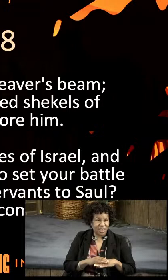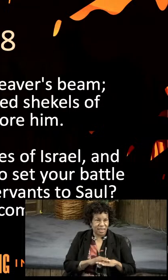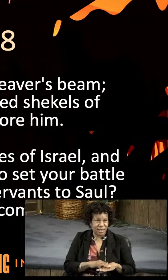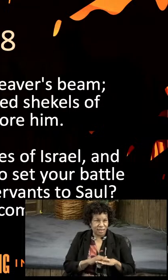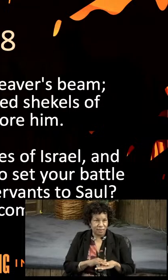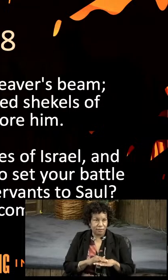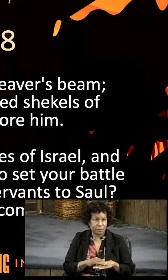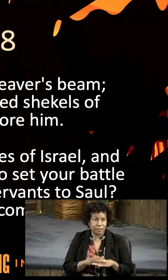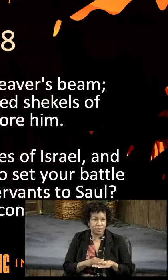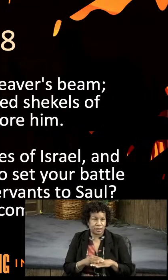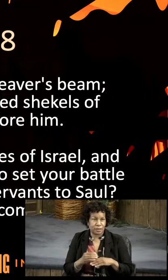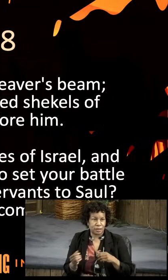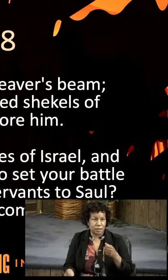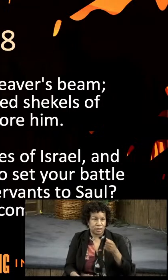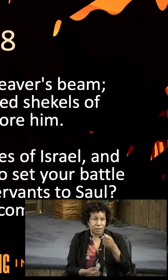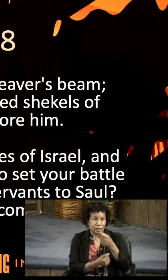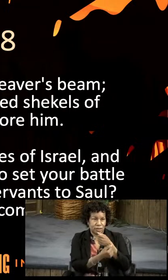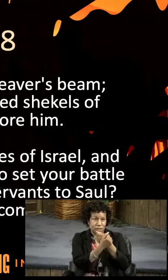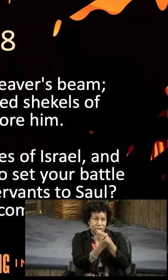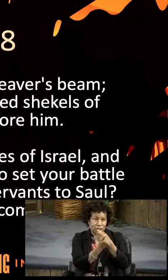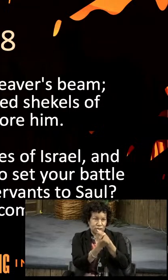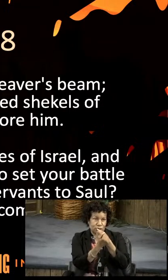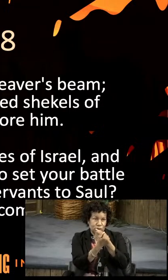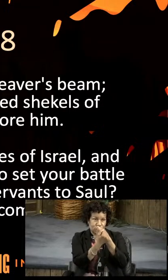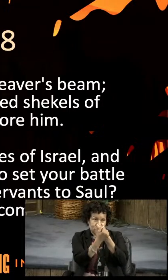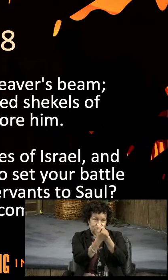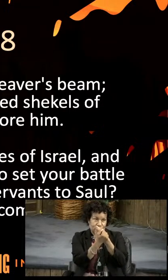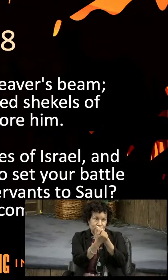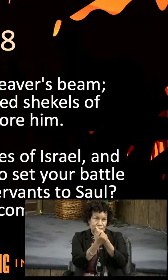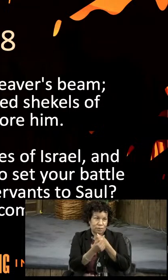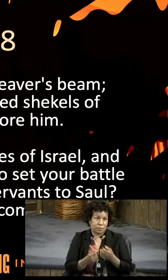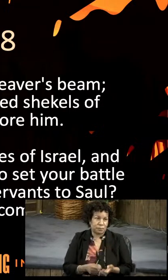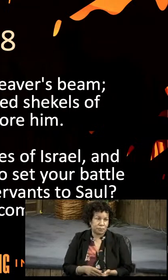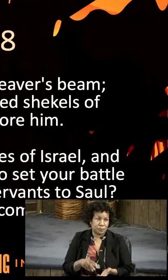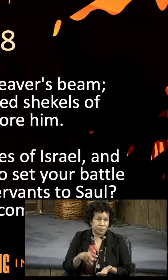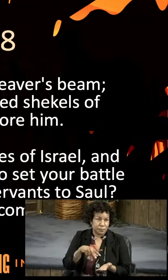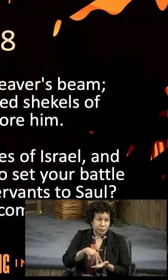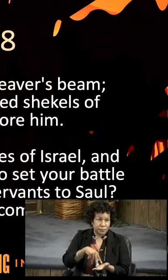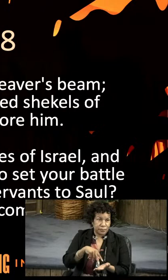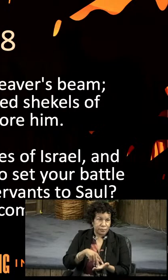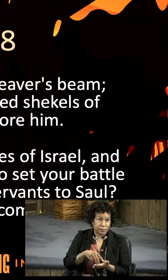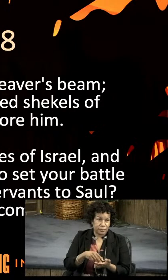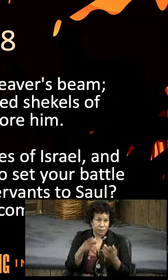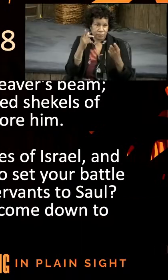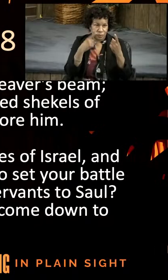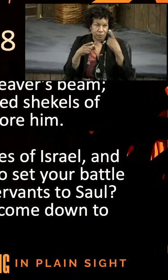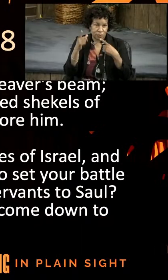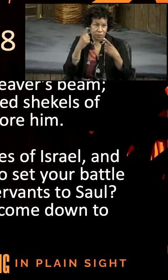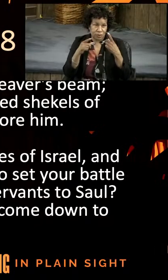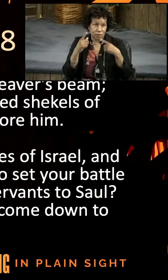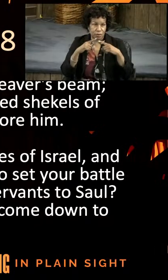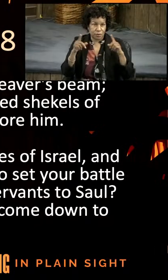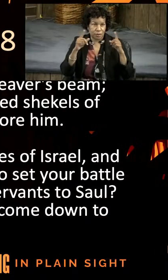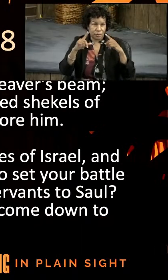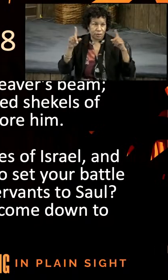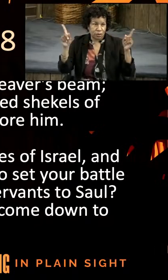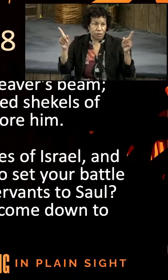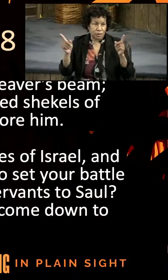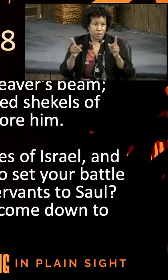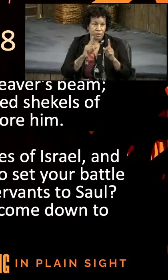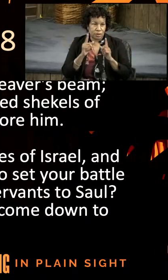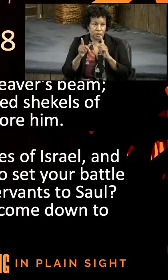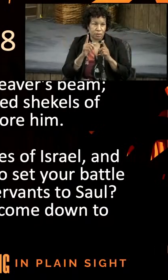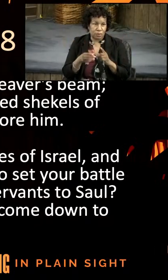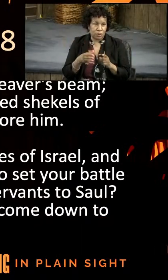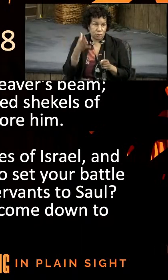30 pounds. And one bearing a shield went before him, and he stood and cried unto the armies of Israel